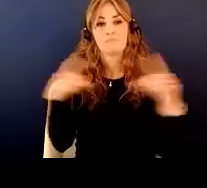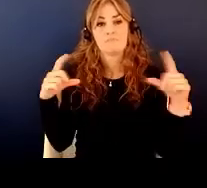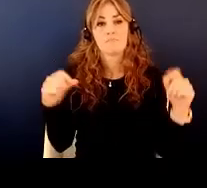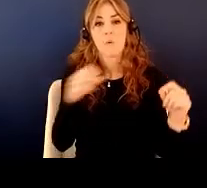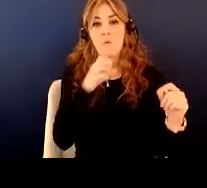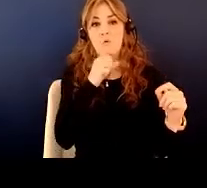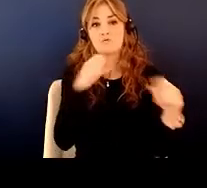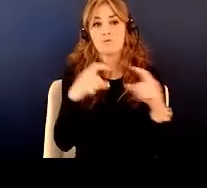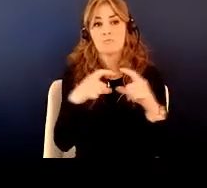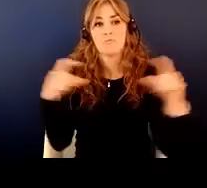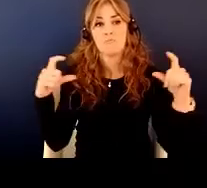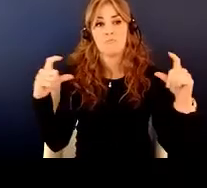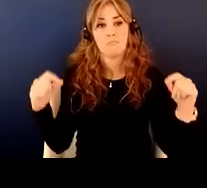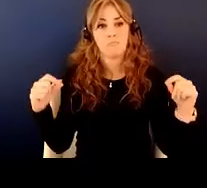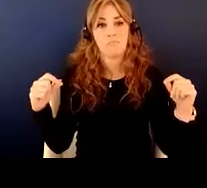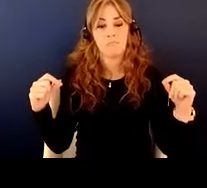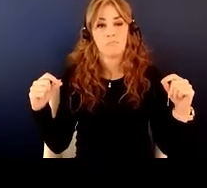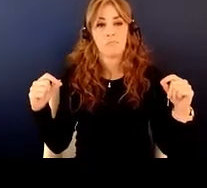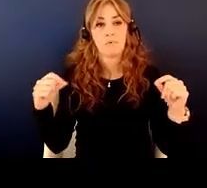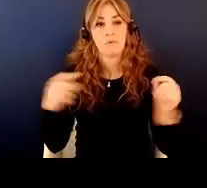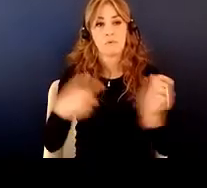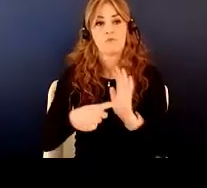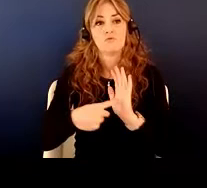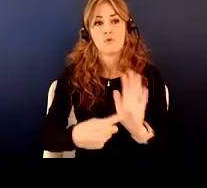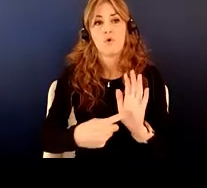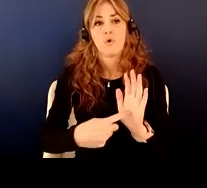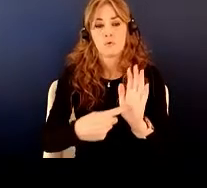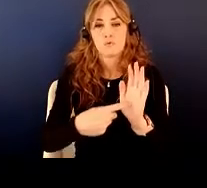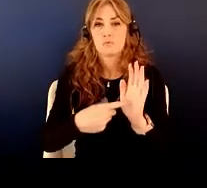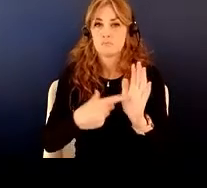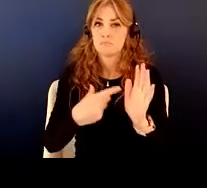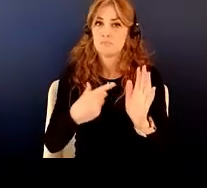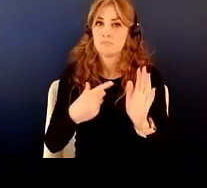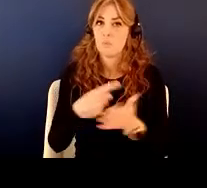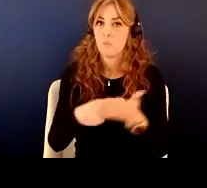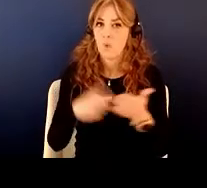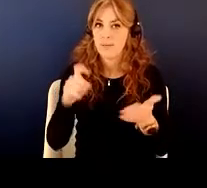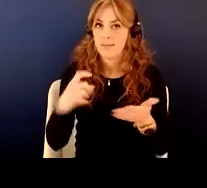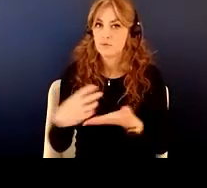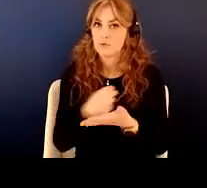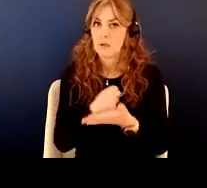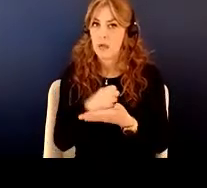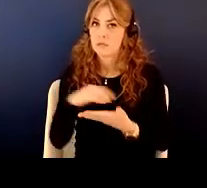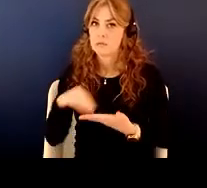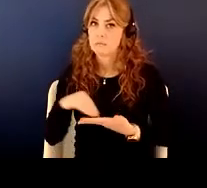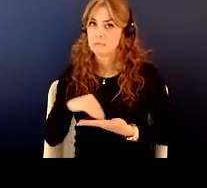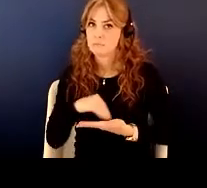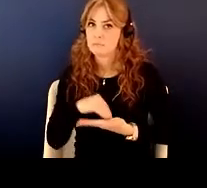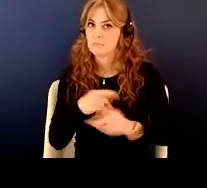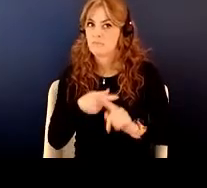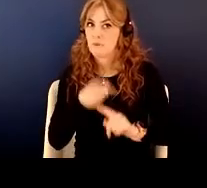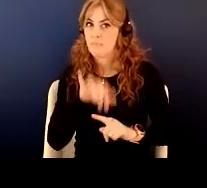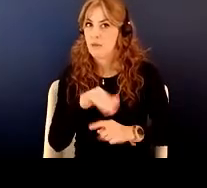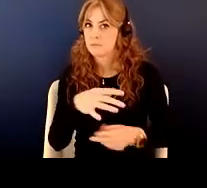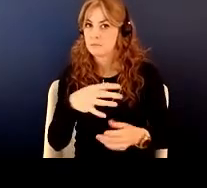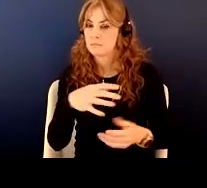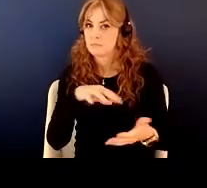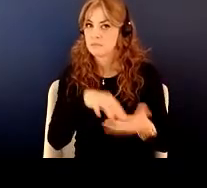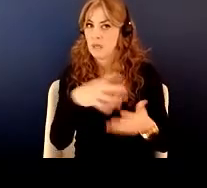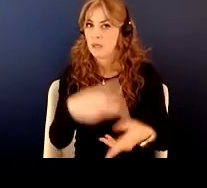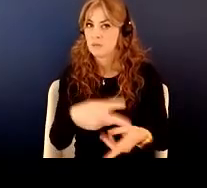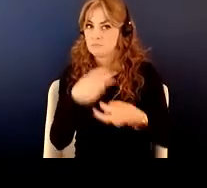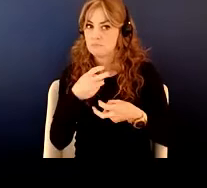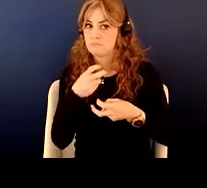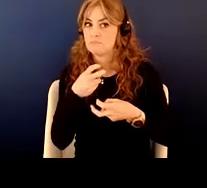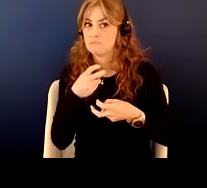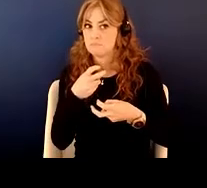here illustrates the information that we would need to collect from the study. So